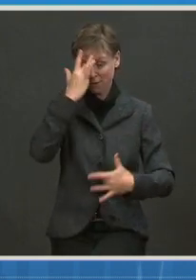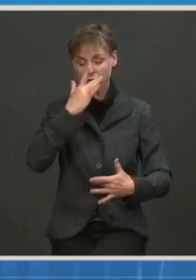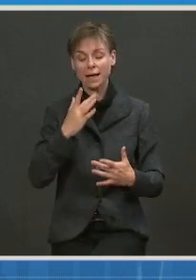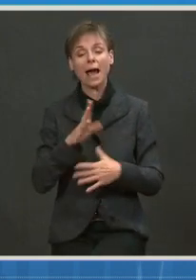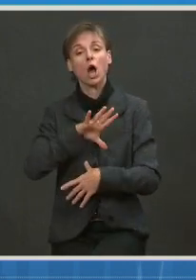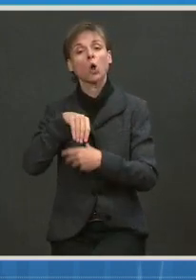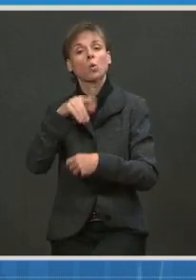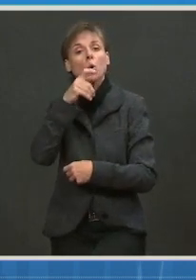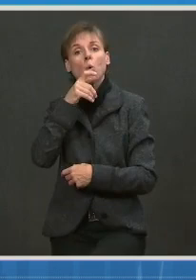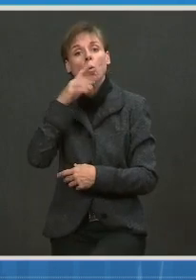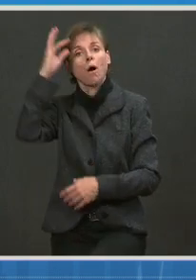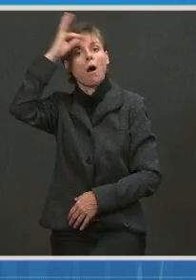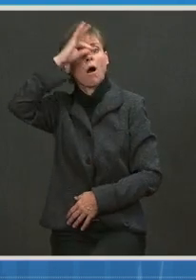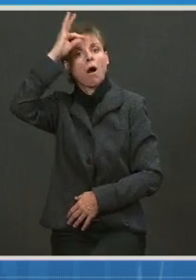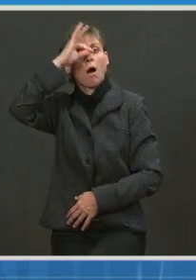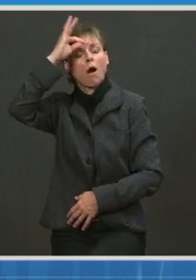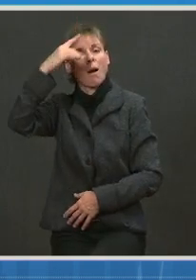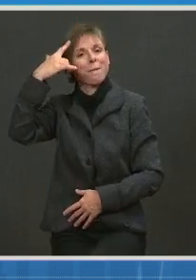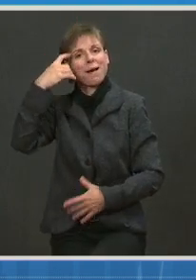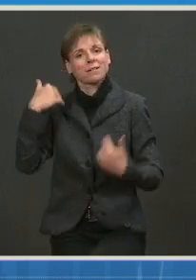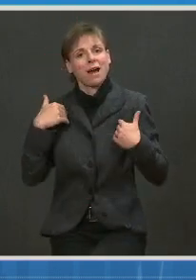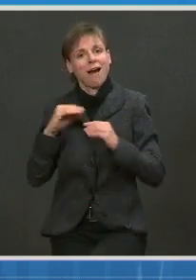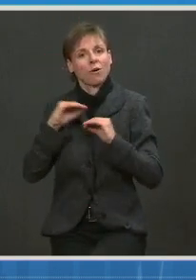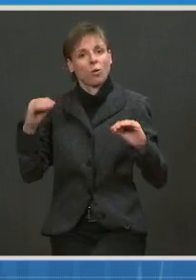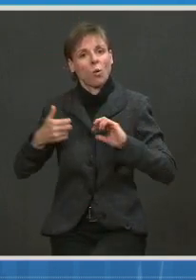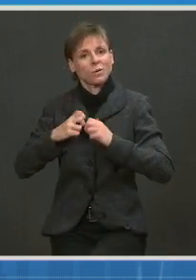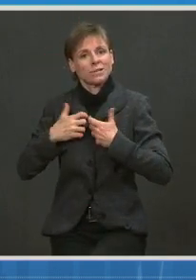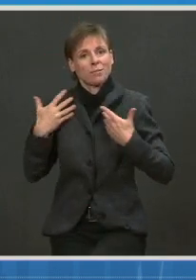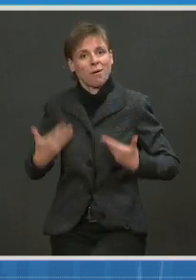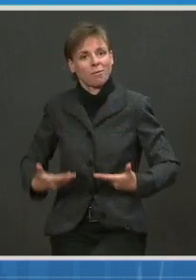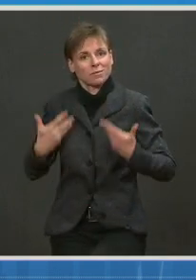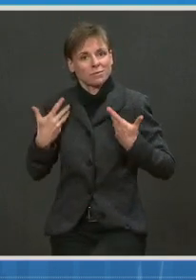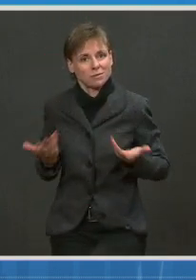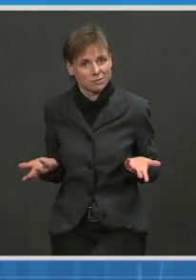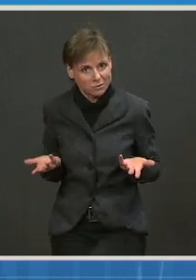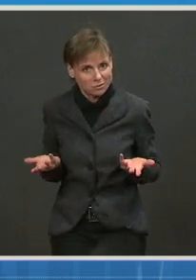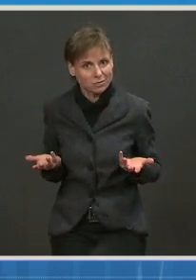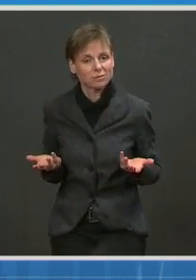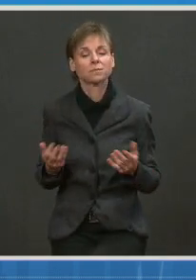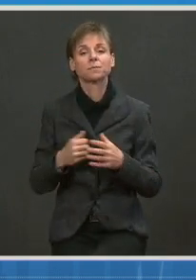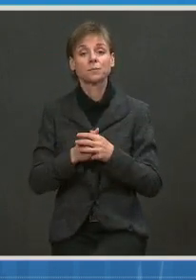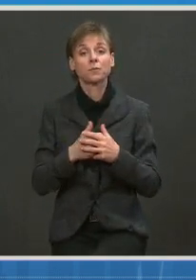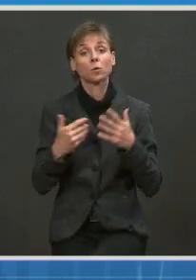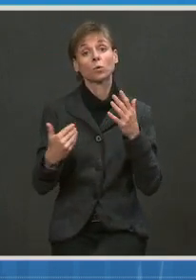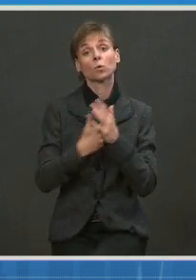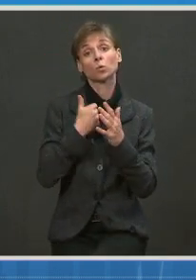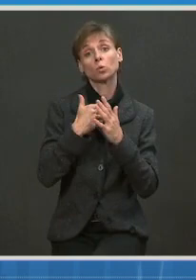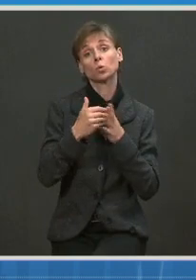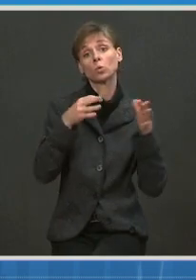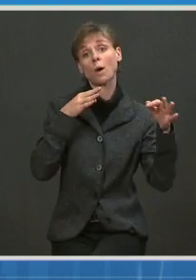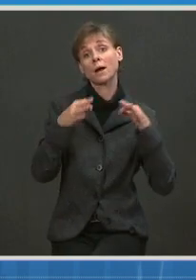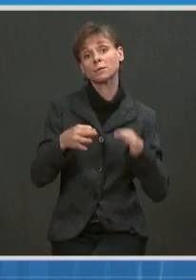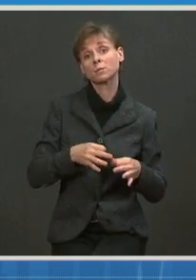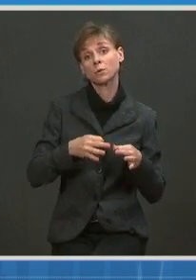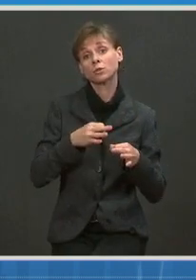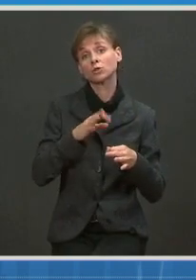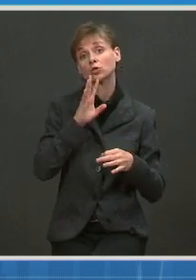infected because they do not have symptoms. The updated overview also provides new information about health